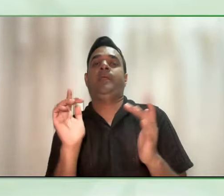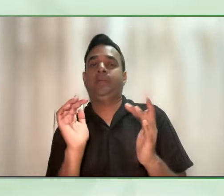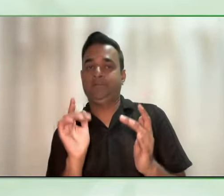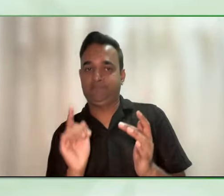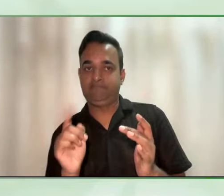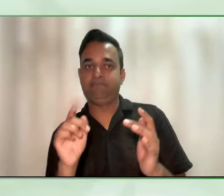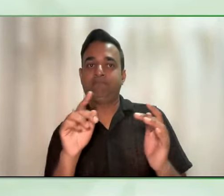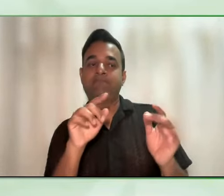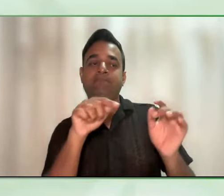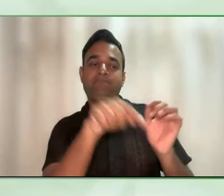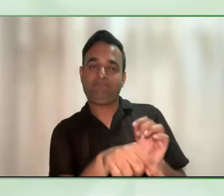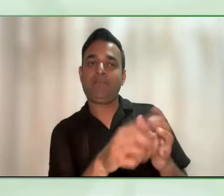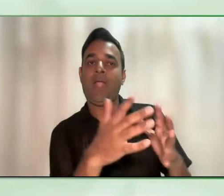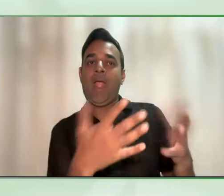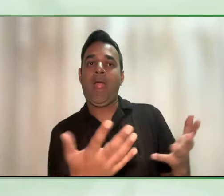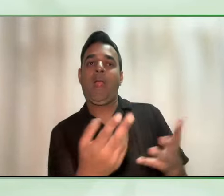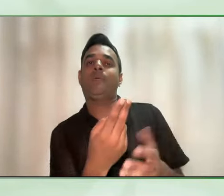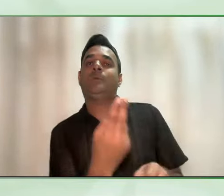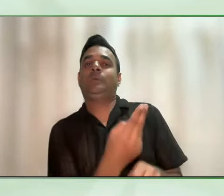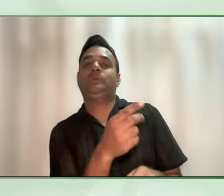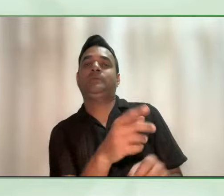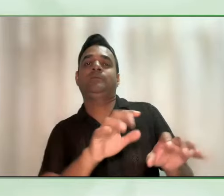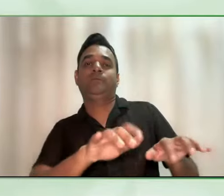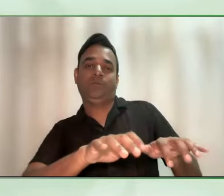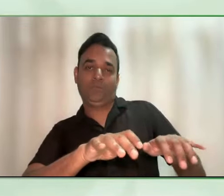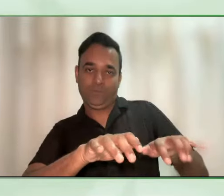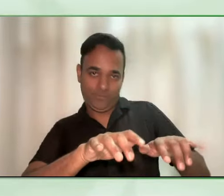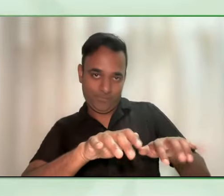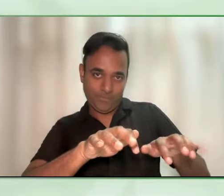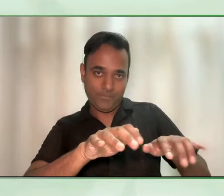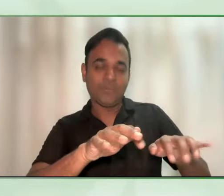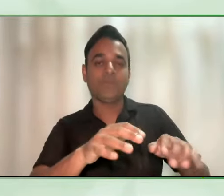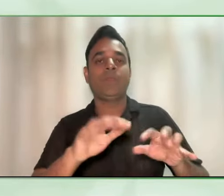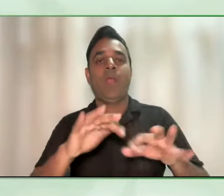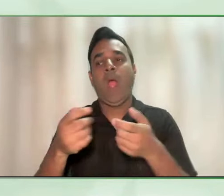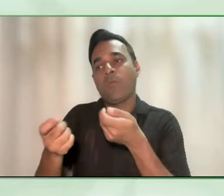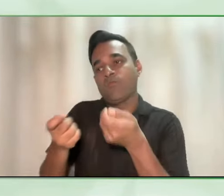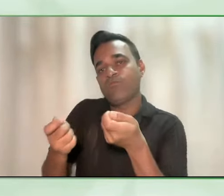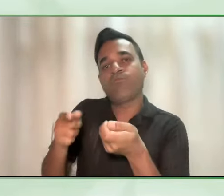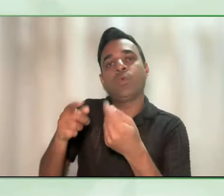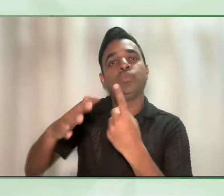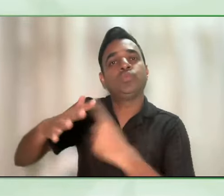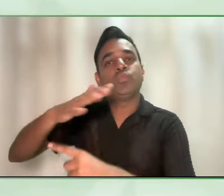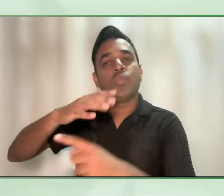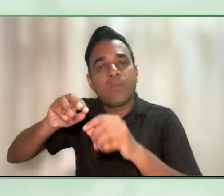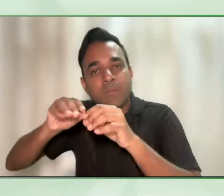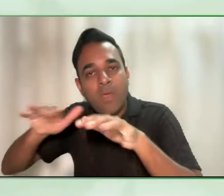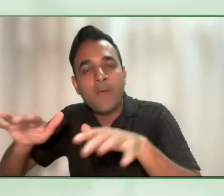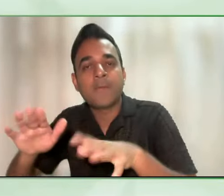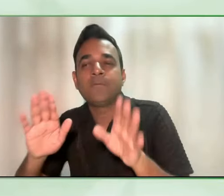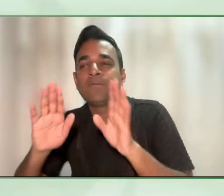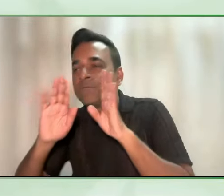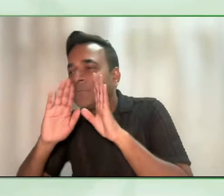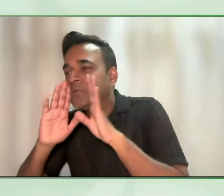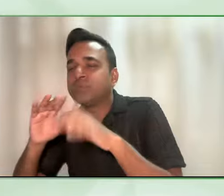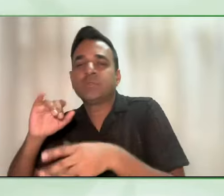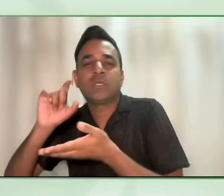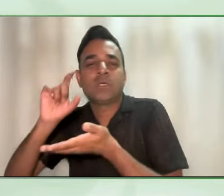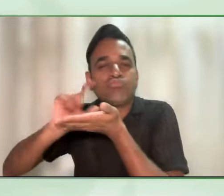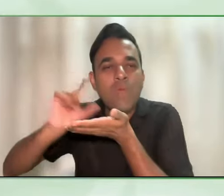skills of job seekers with neurodevelopmental disorders. We have developed a specific curriculum, again, with